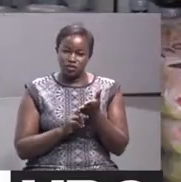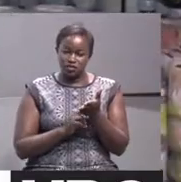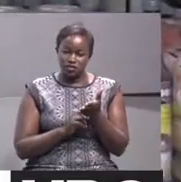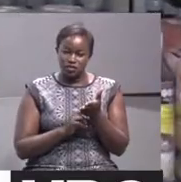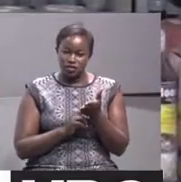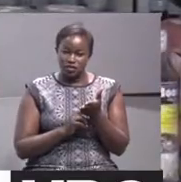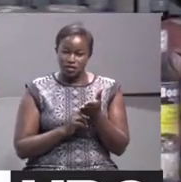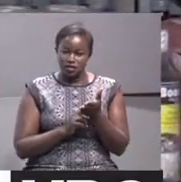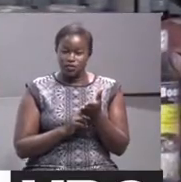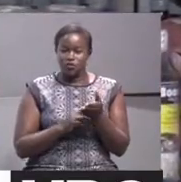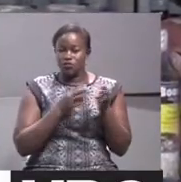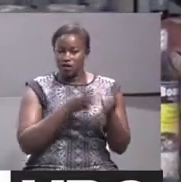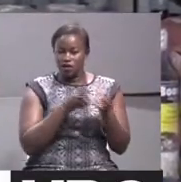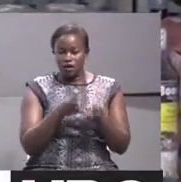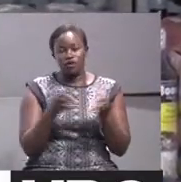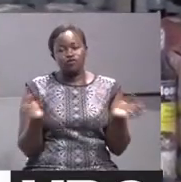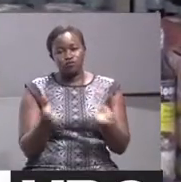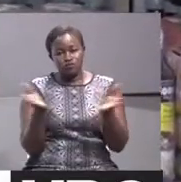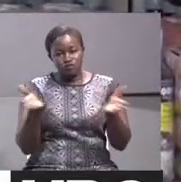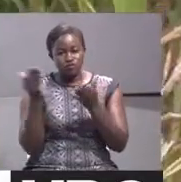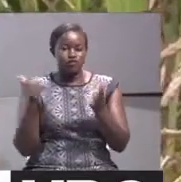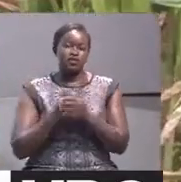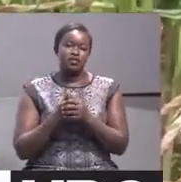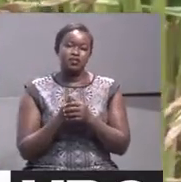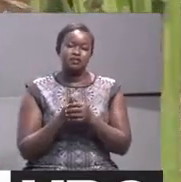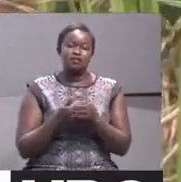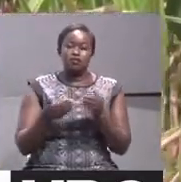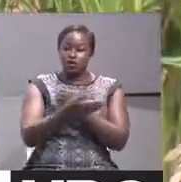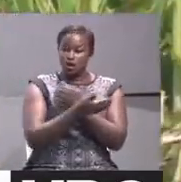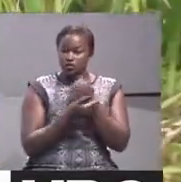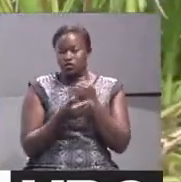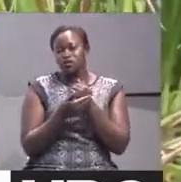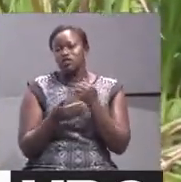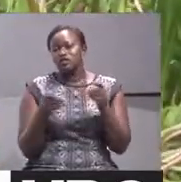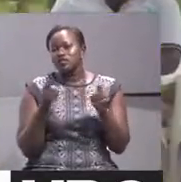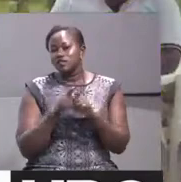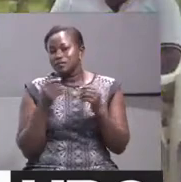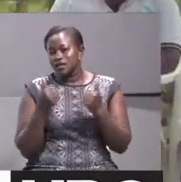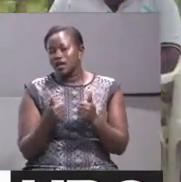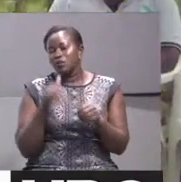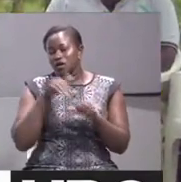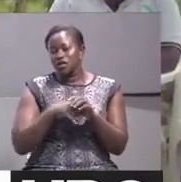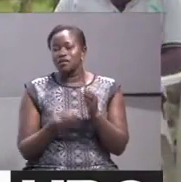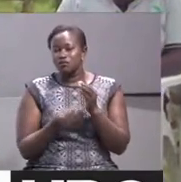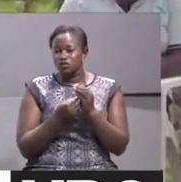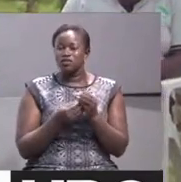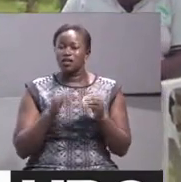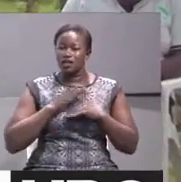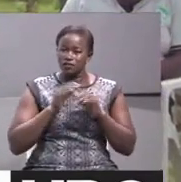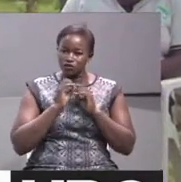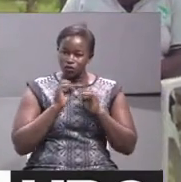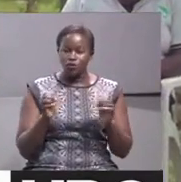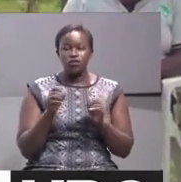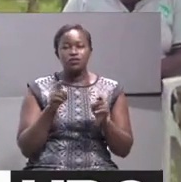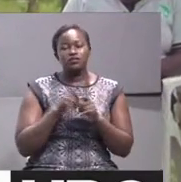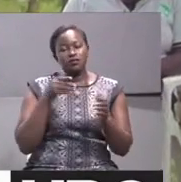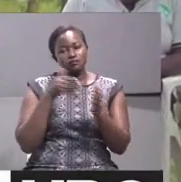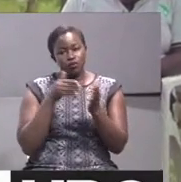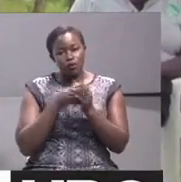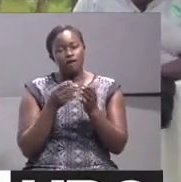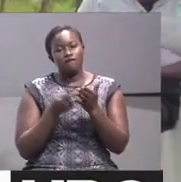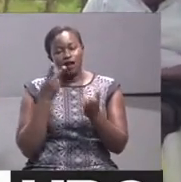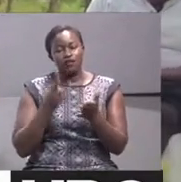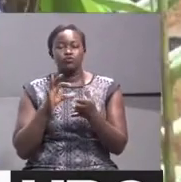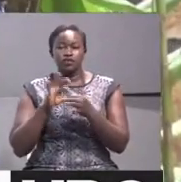production. Misuse of agricultural chemicals also threatens crop production targets and incomes that also affect the value